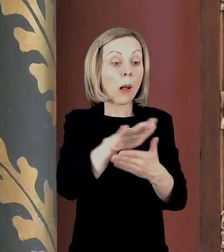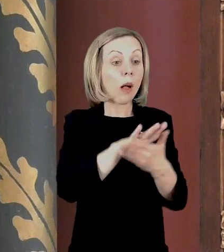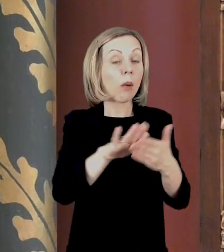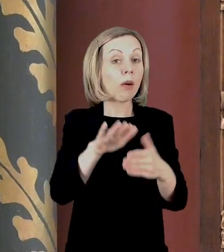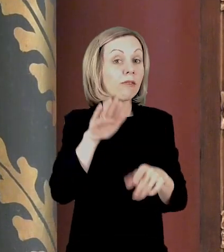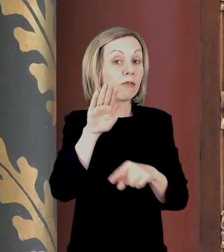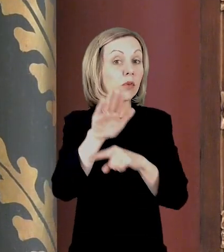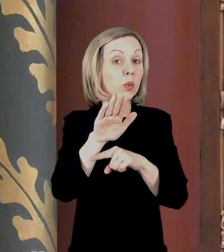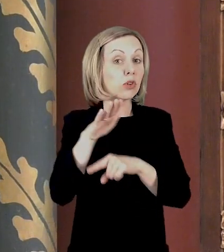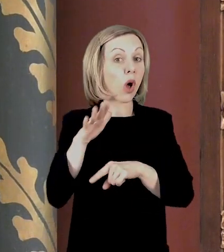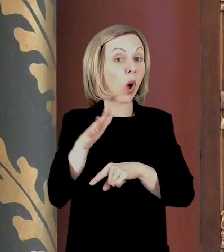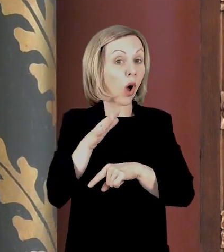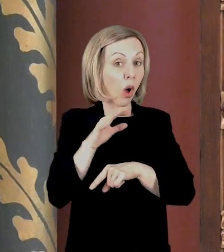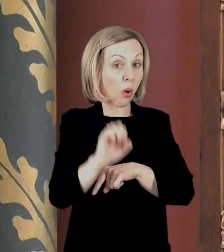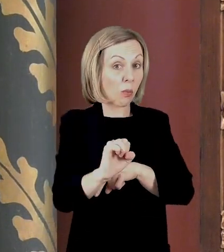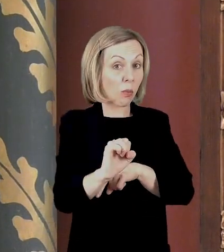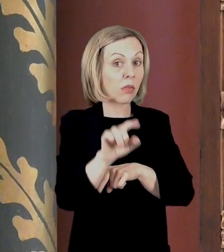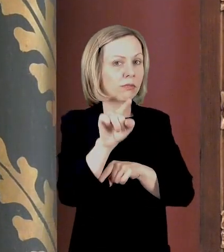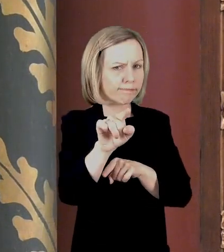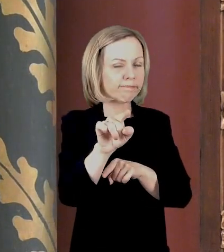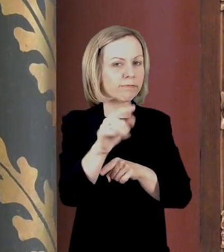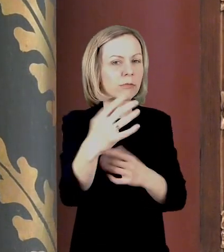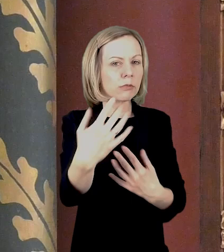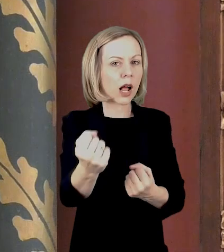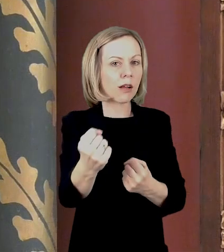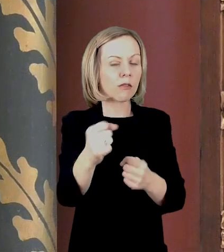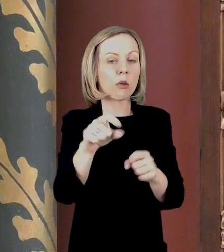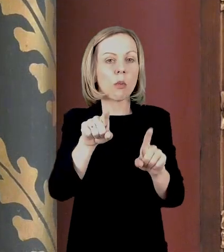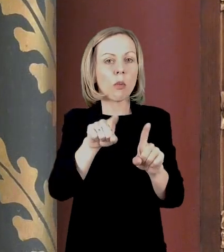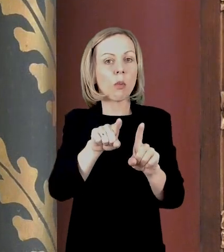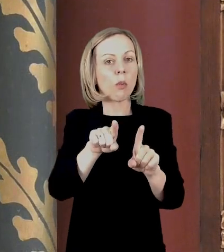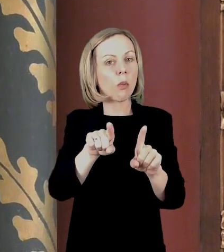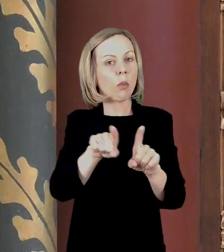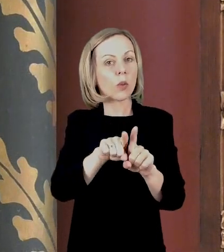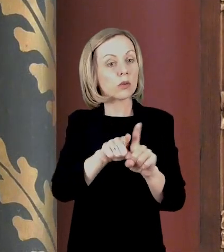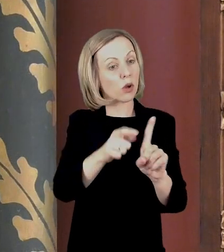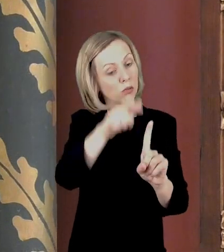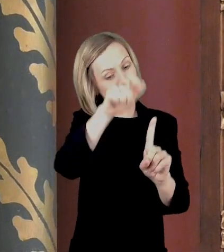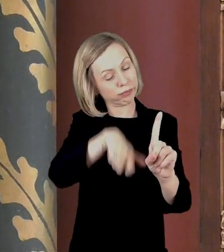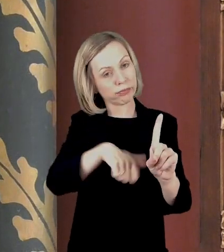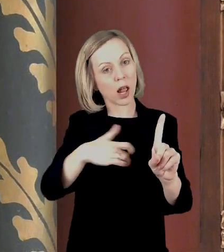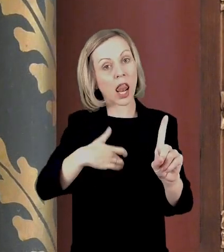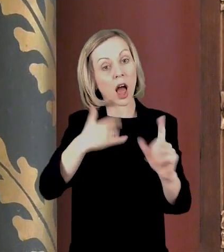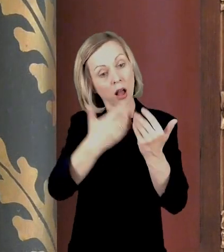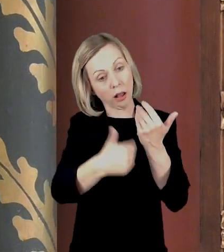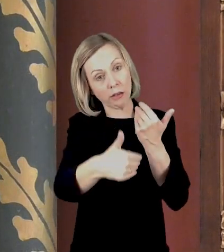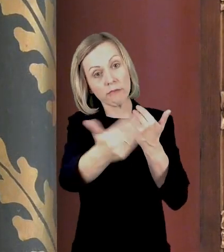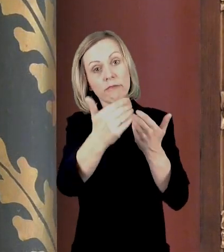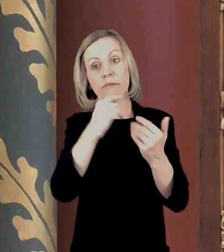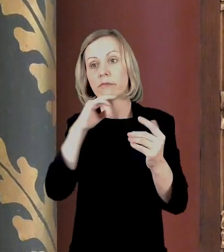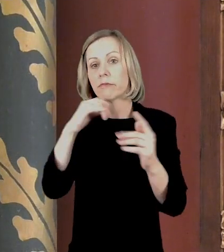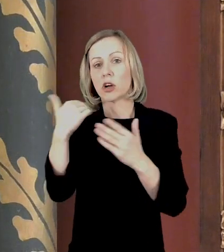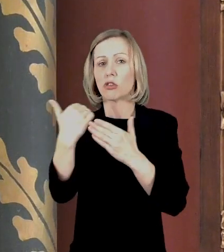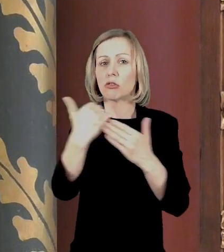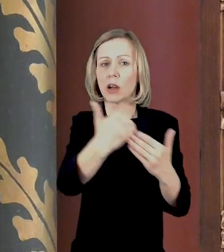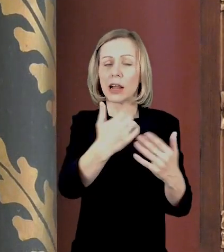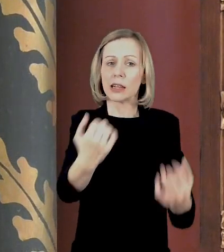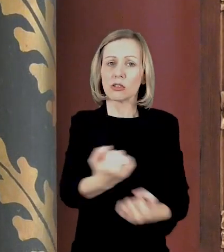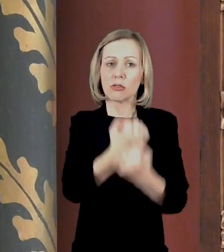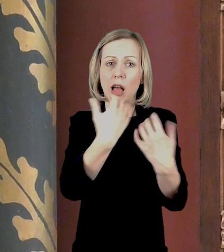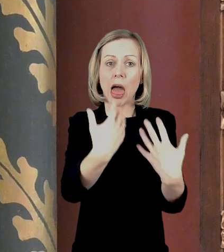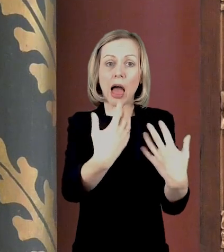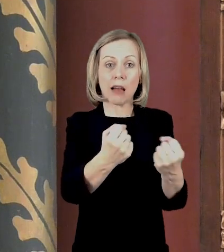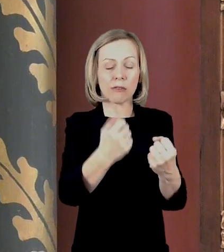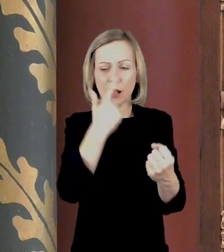the future, but grace and strength even while she was alive to live fully, not out of